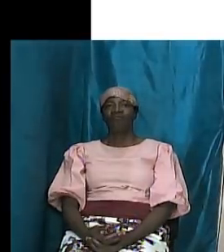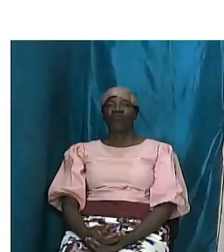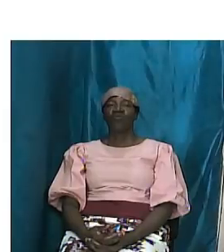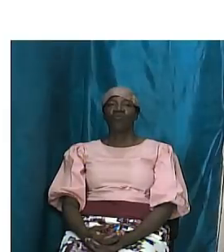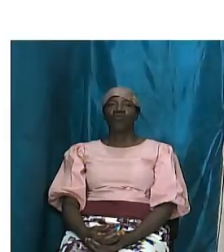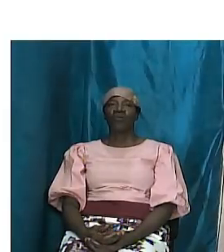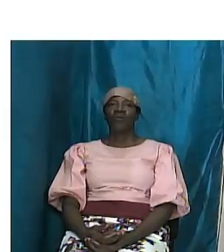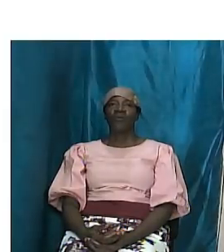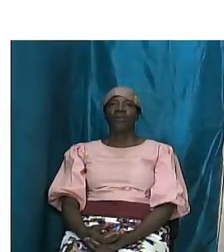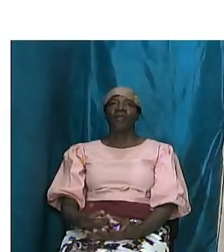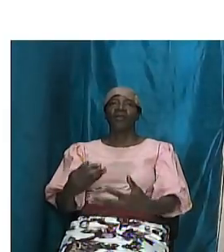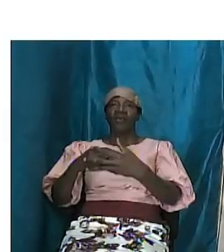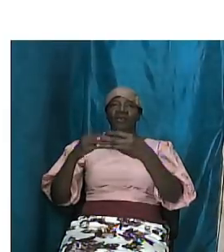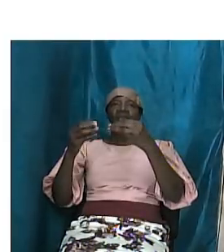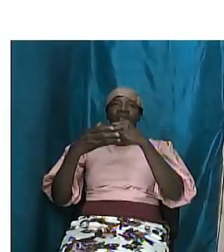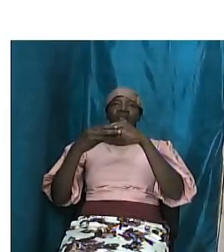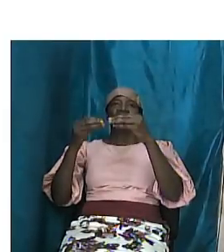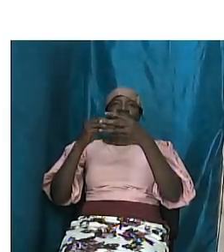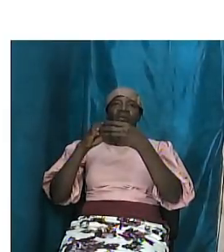of the book of Genesis